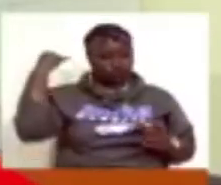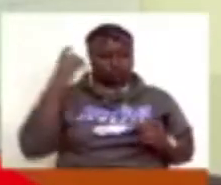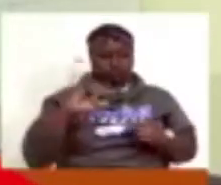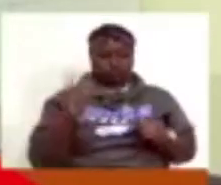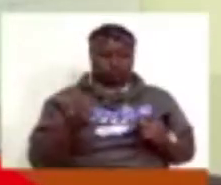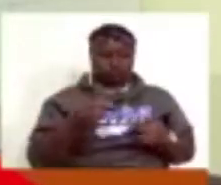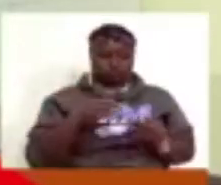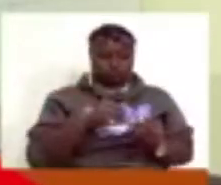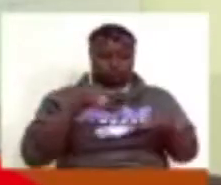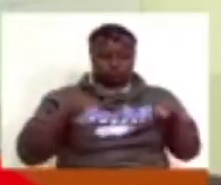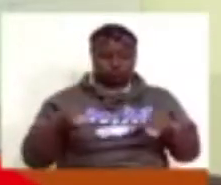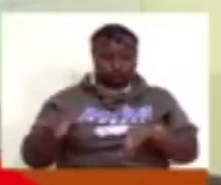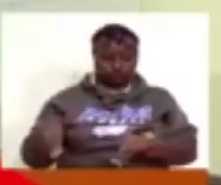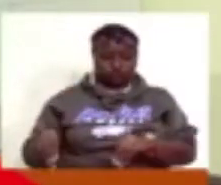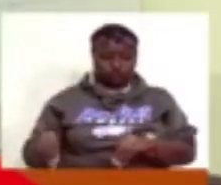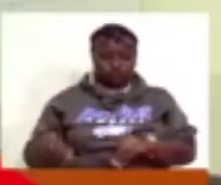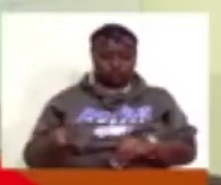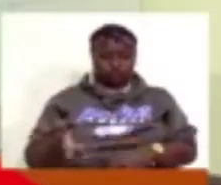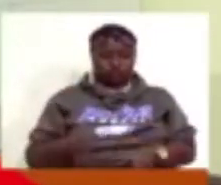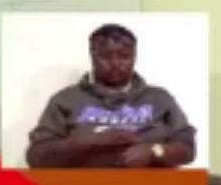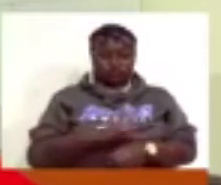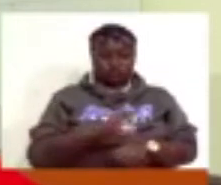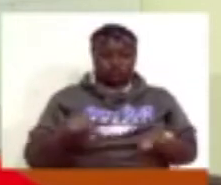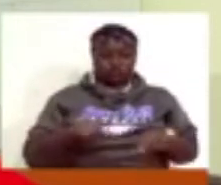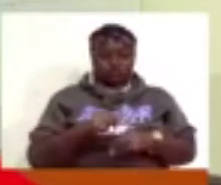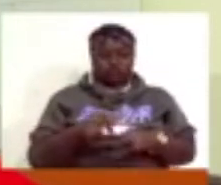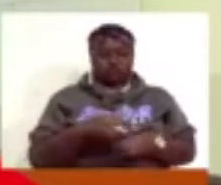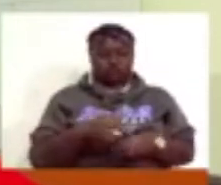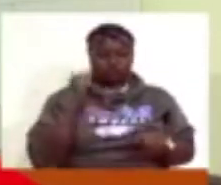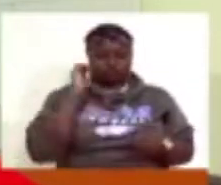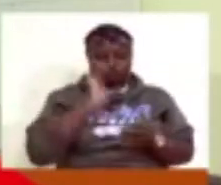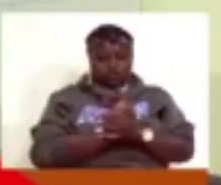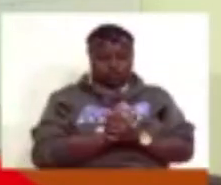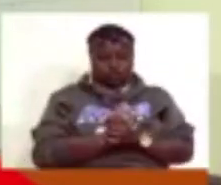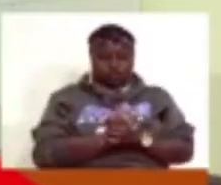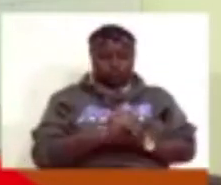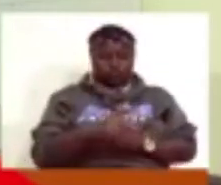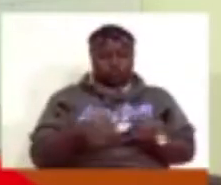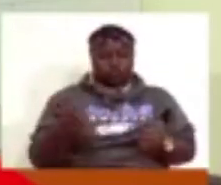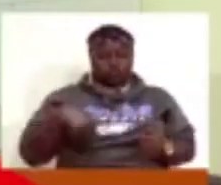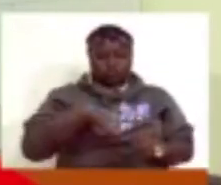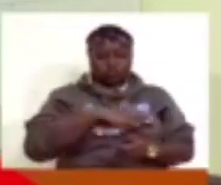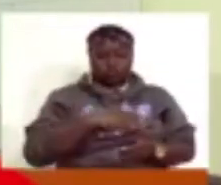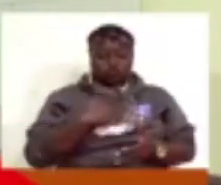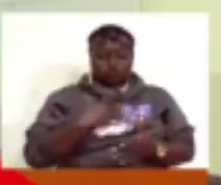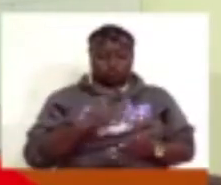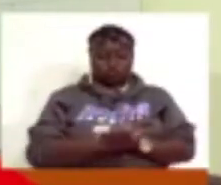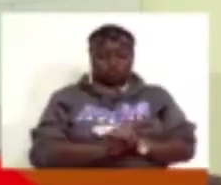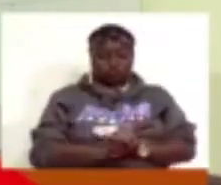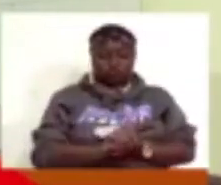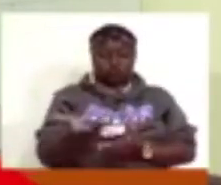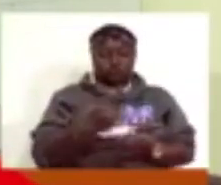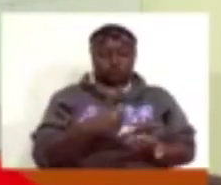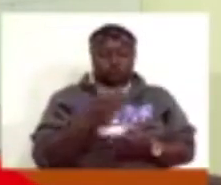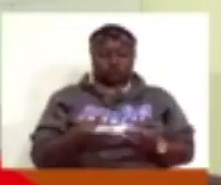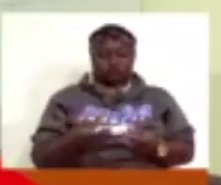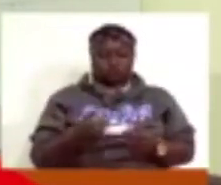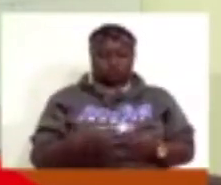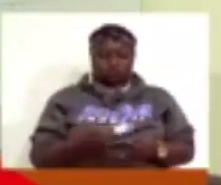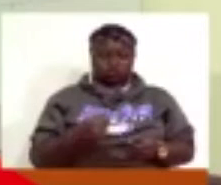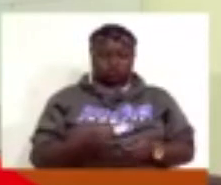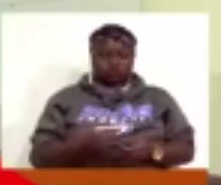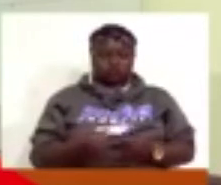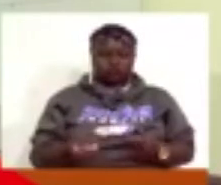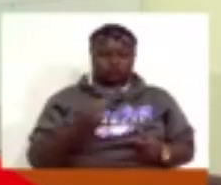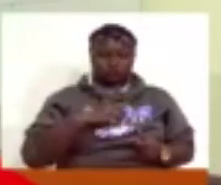voted in huge numbers for Jubilee. We are part of that political leadership that also came as a result of that.